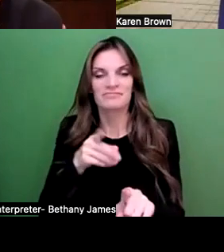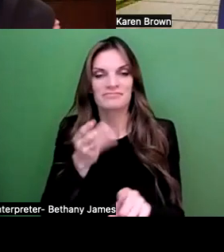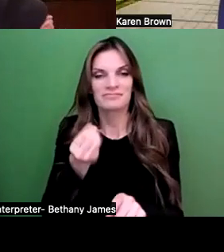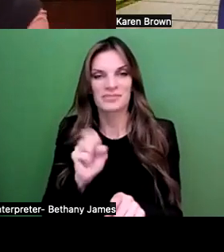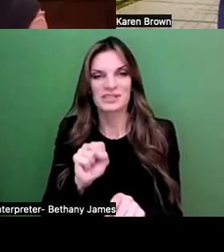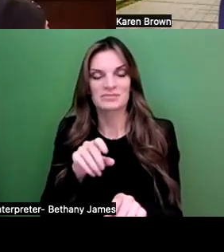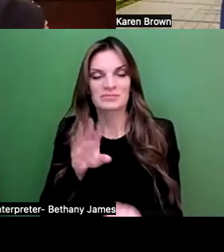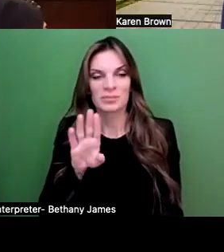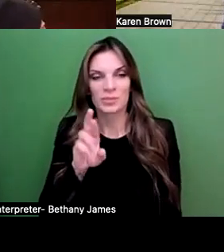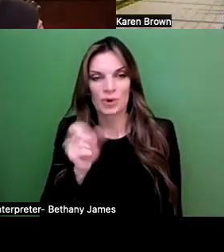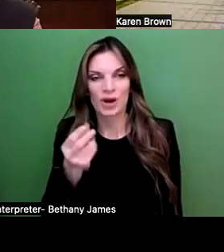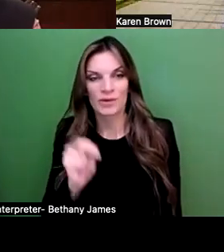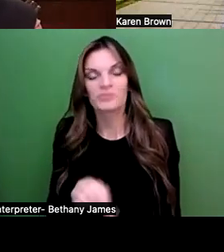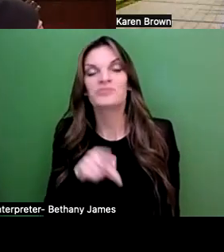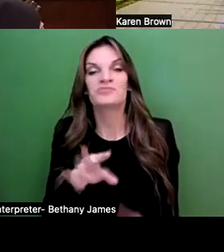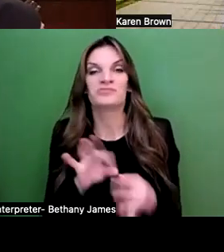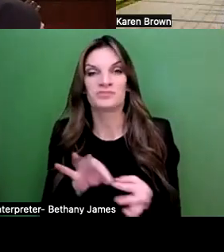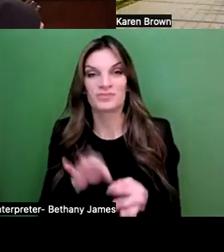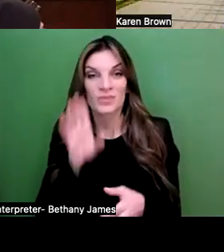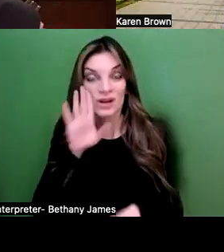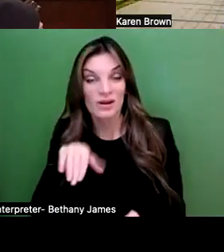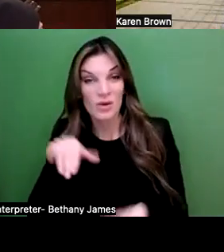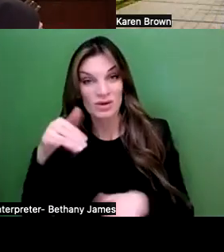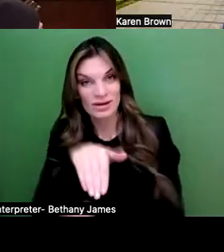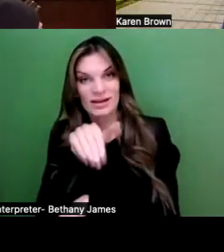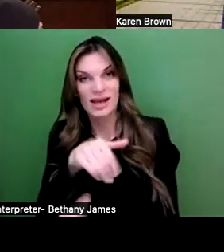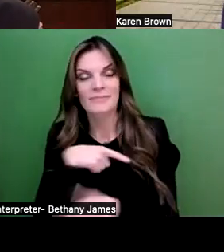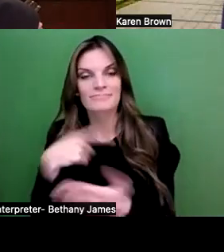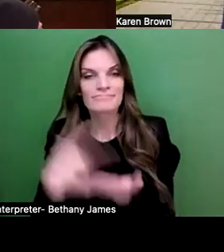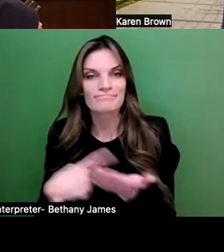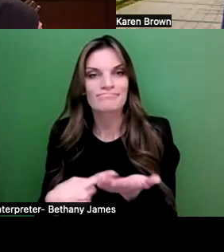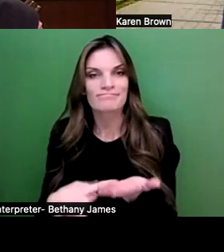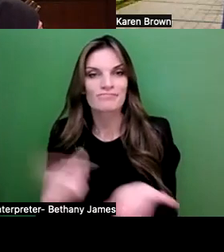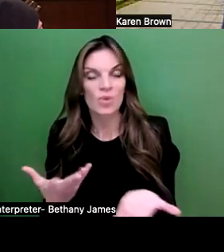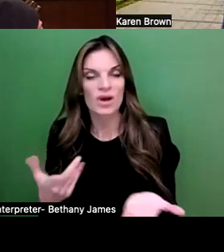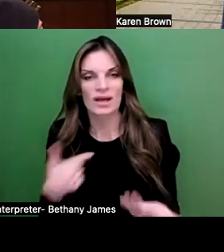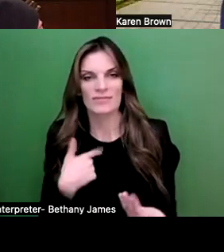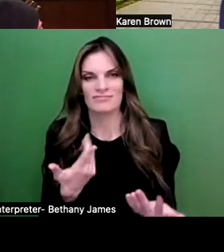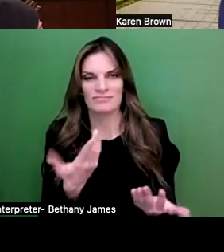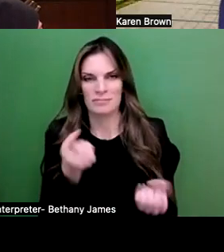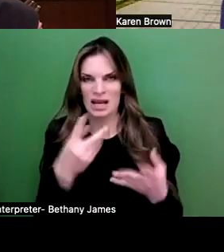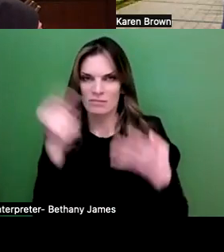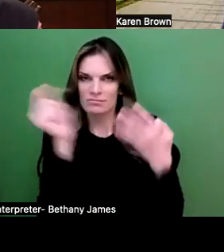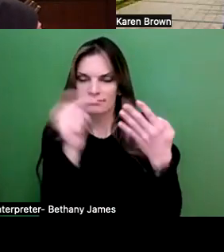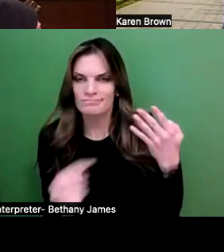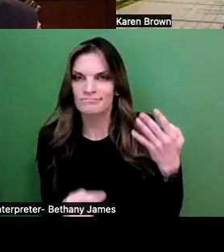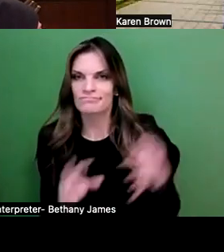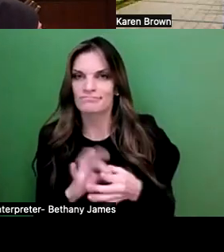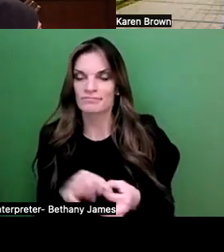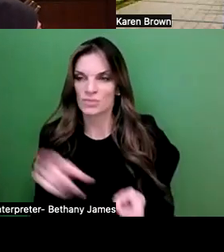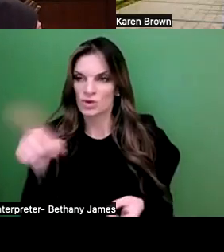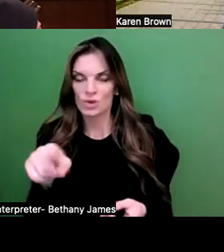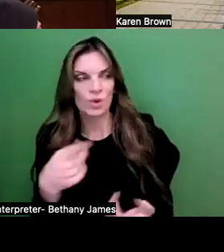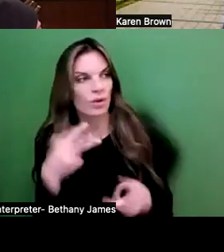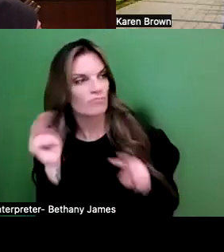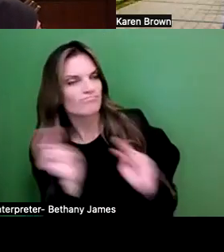So tonight we discussed the issues that are important to Tarrytown voters. We've talked about sustainability, we've talked about affordable